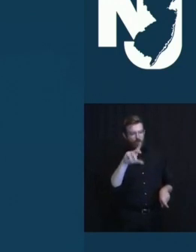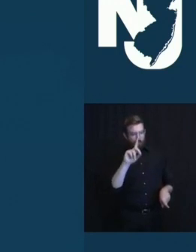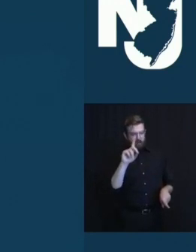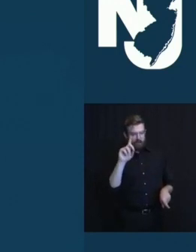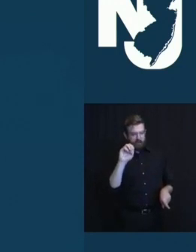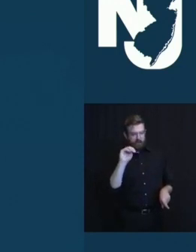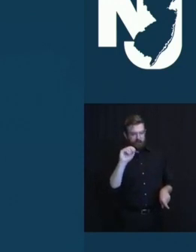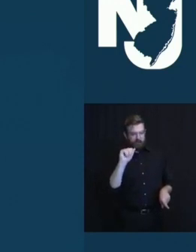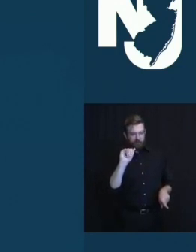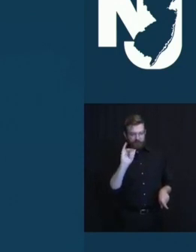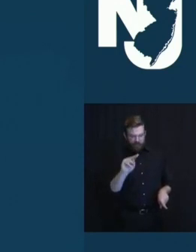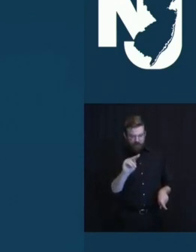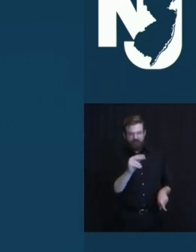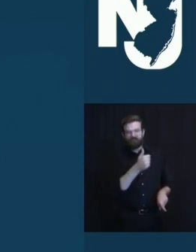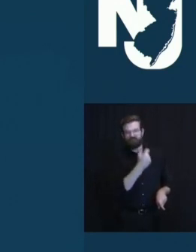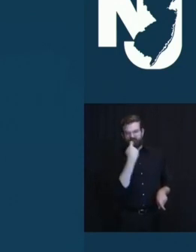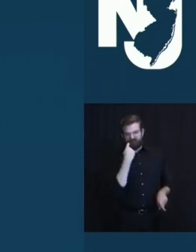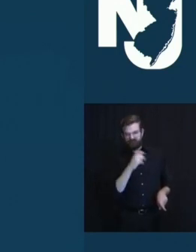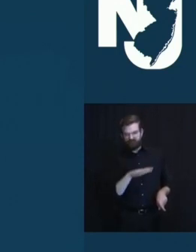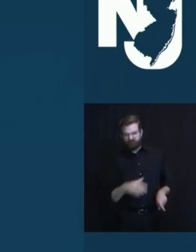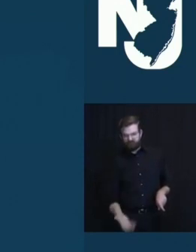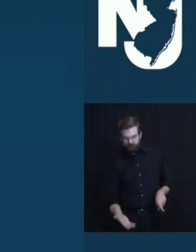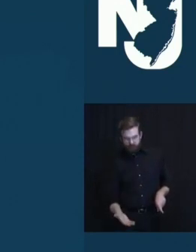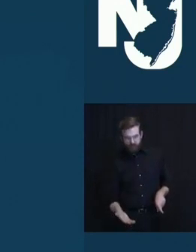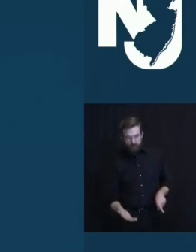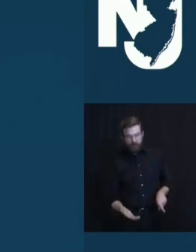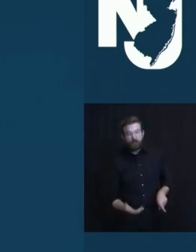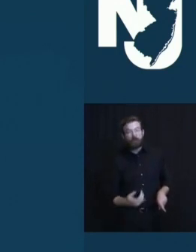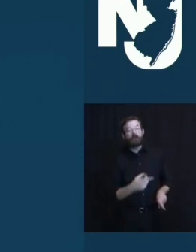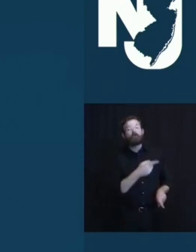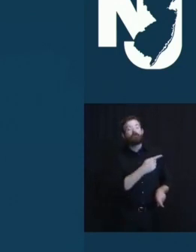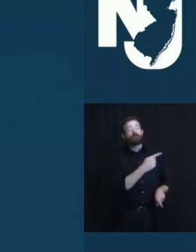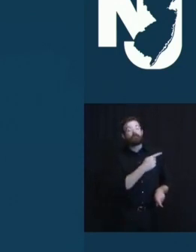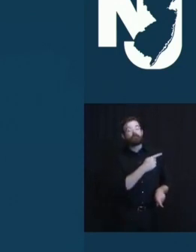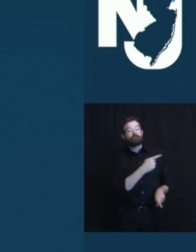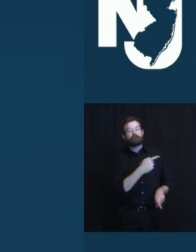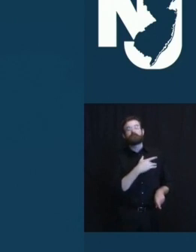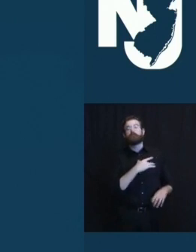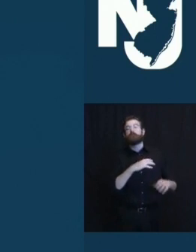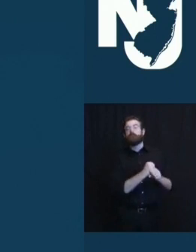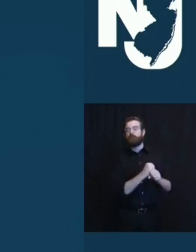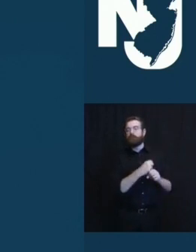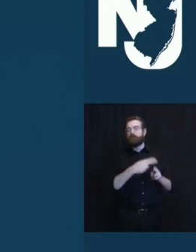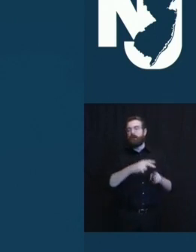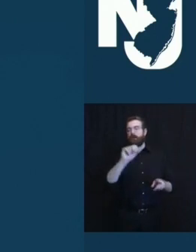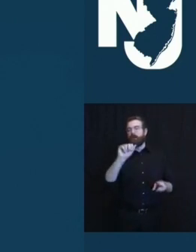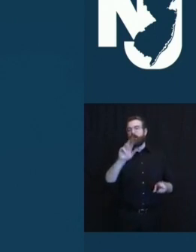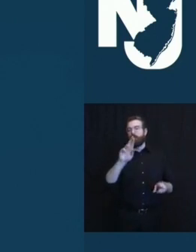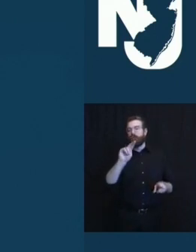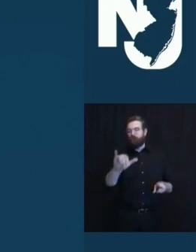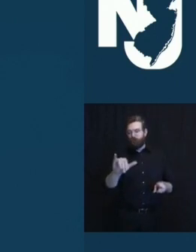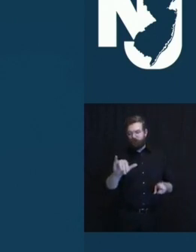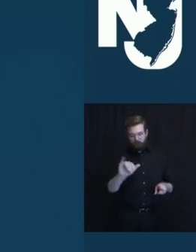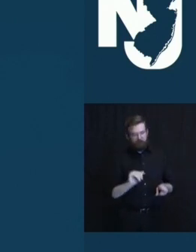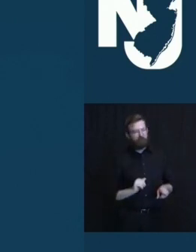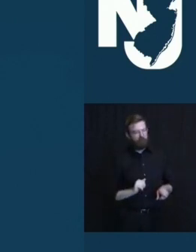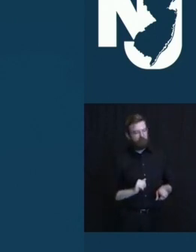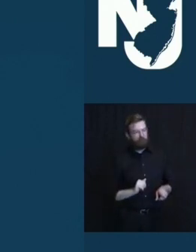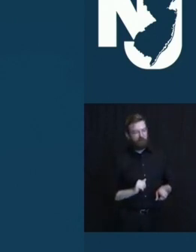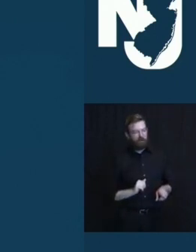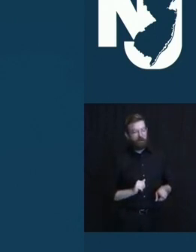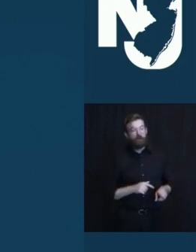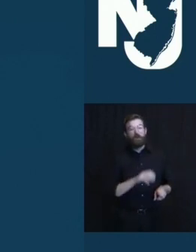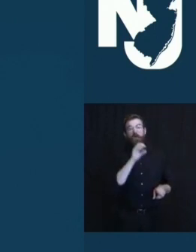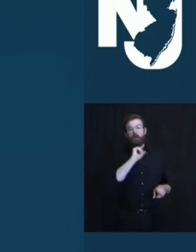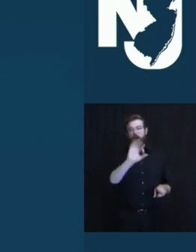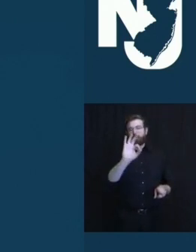92 years old. He was a research microbiologist and university professor who continued teaching and mentoring